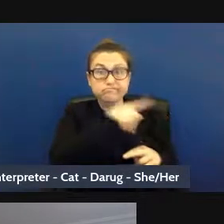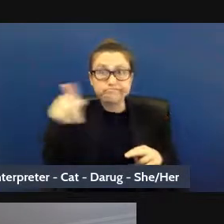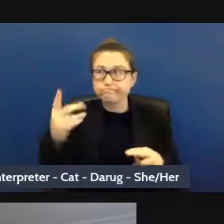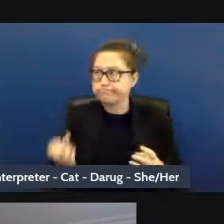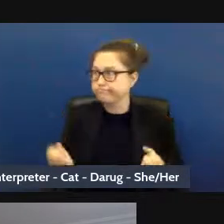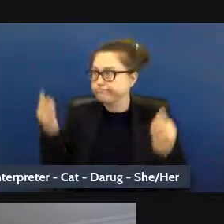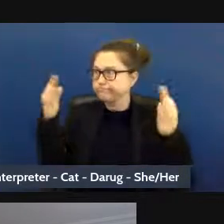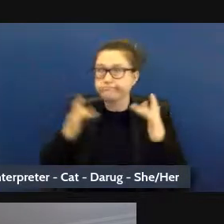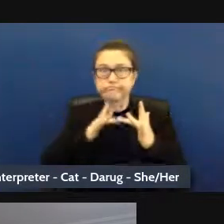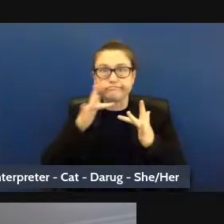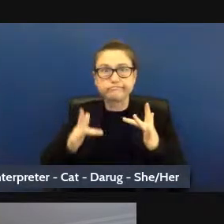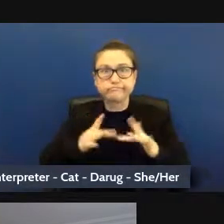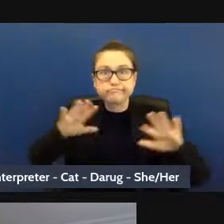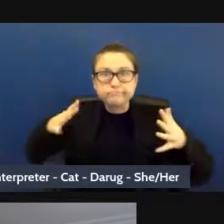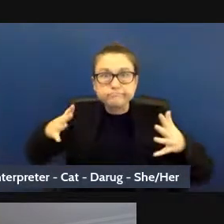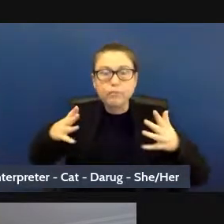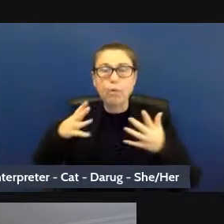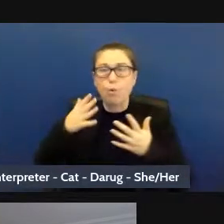or they're just